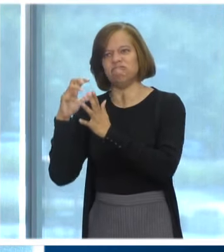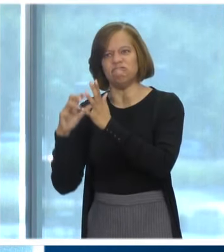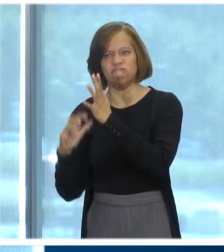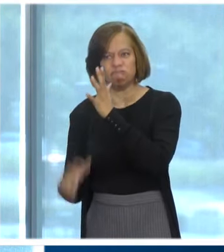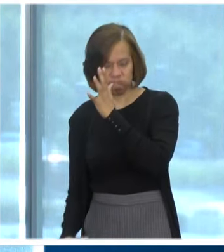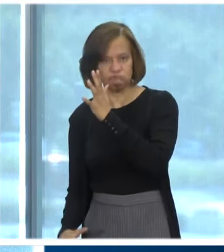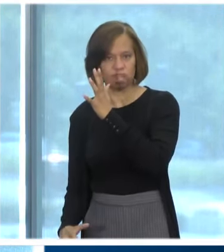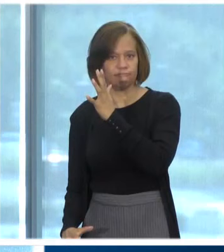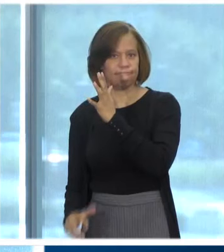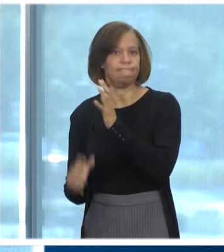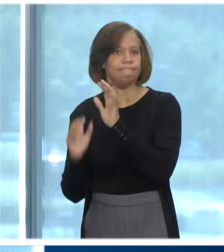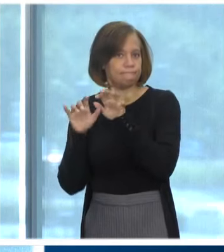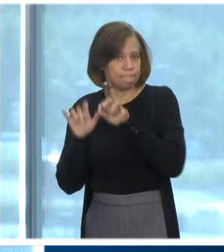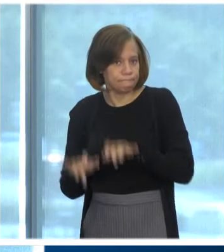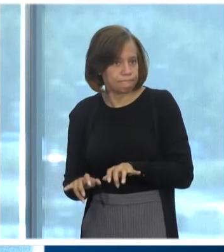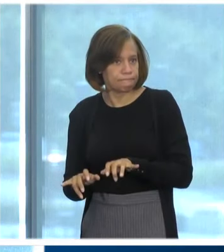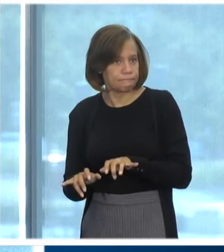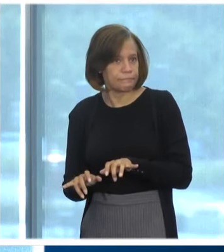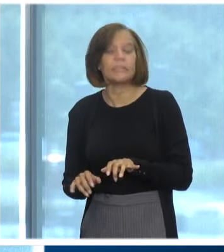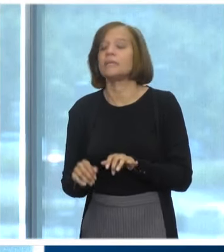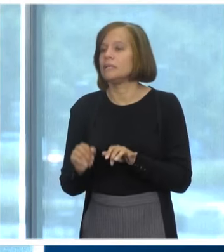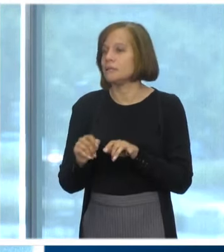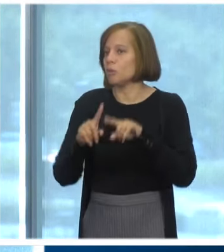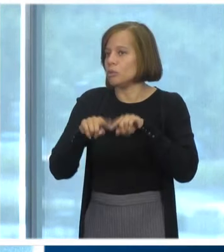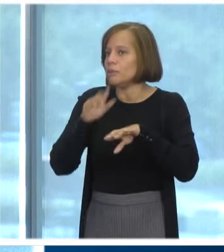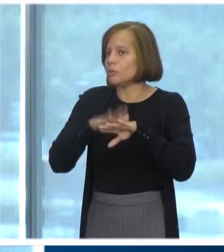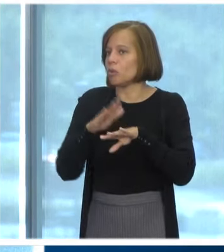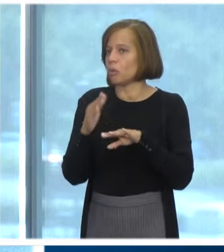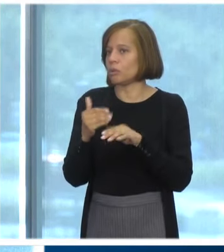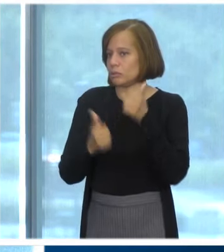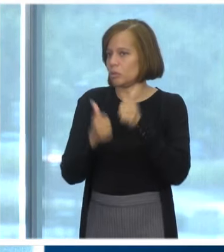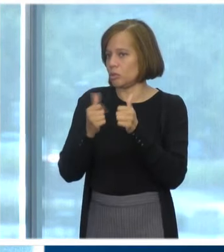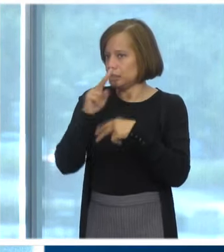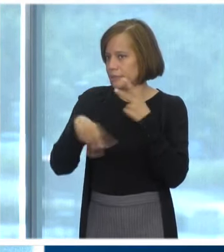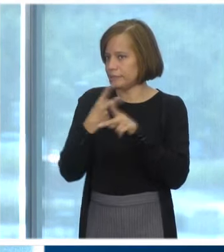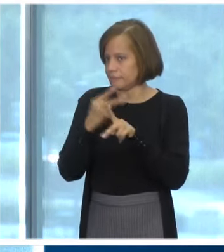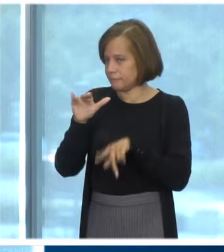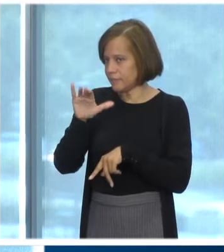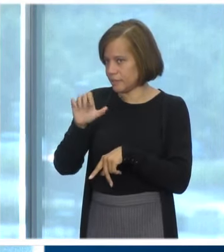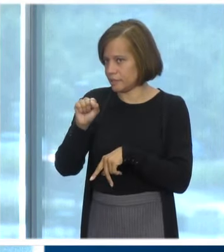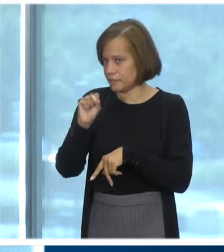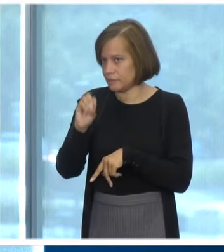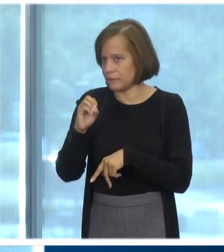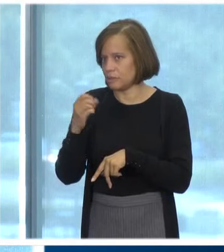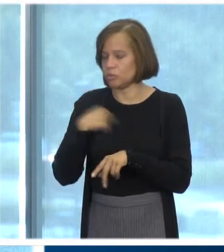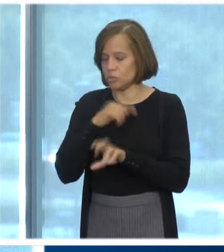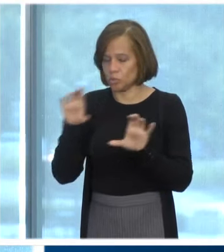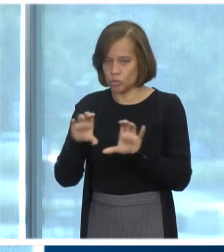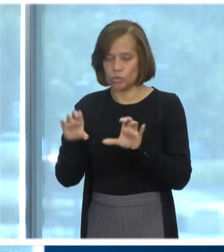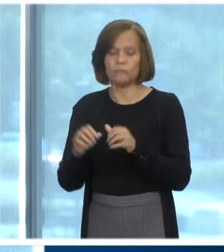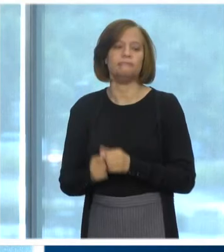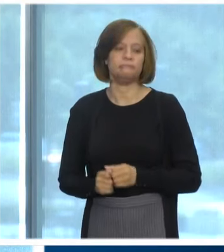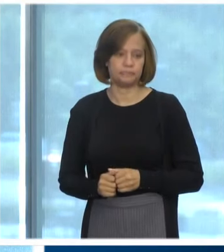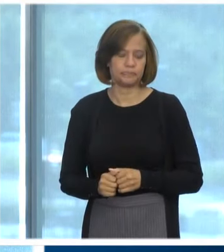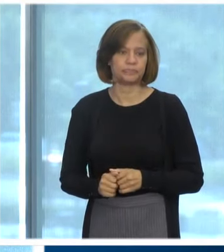long. A lot of that is by virtue of the task that was given to us with a particular complaint.